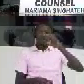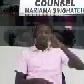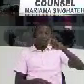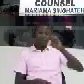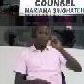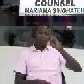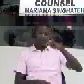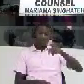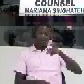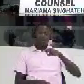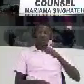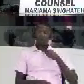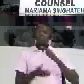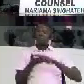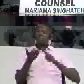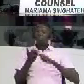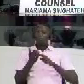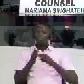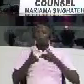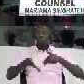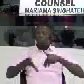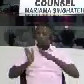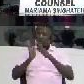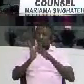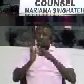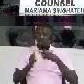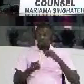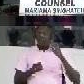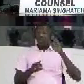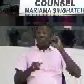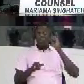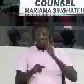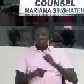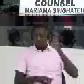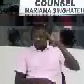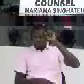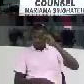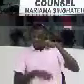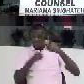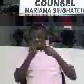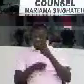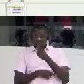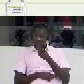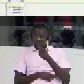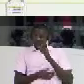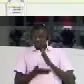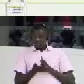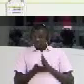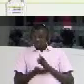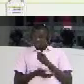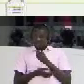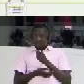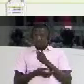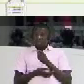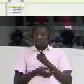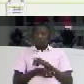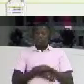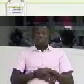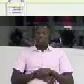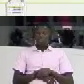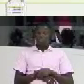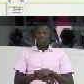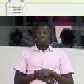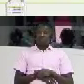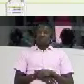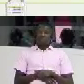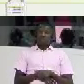normal protocol should you be in the picture? Légui comme que yow mbiri yar bi mom ci sa loxo la tegu